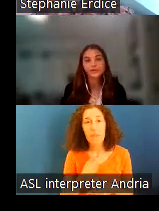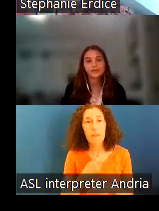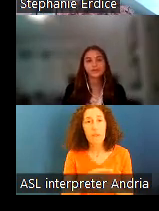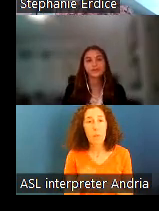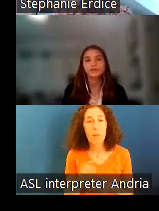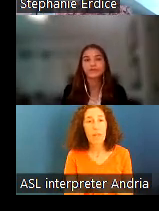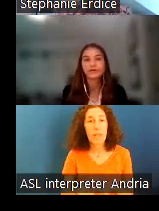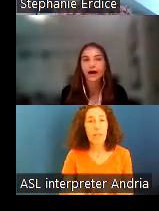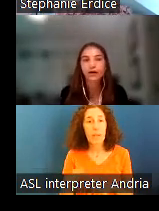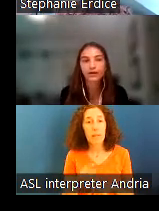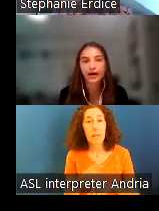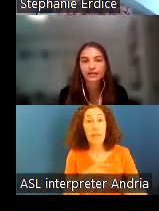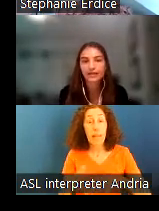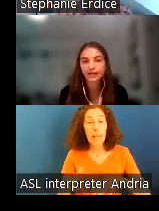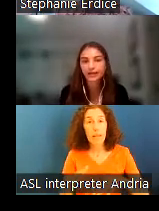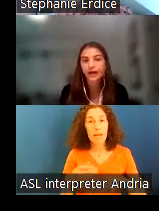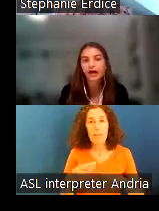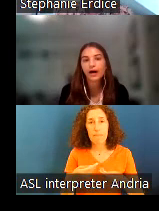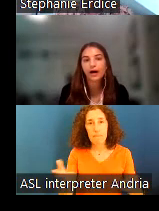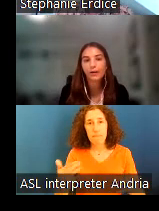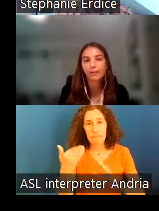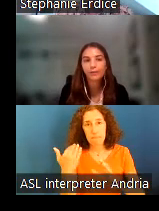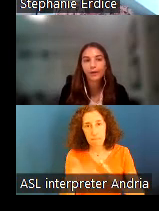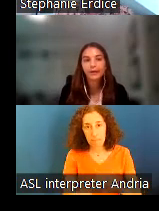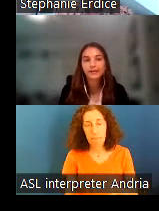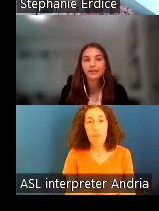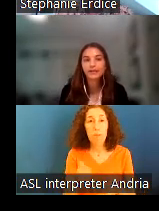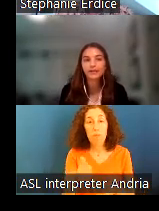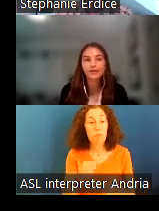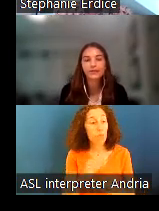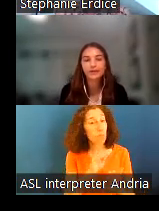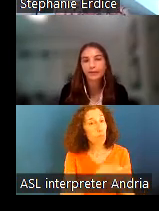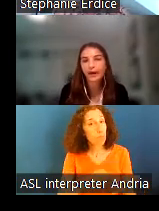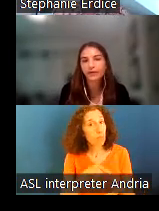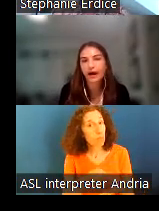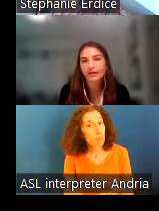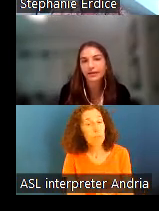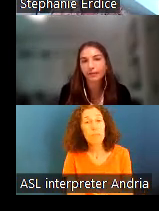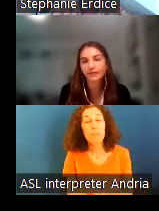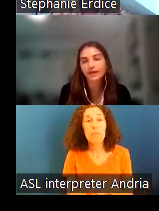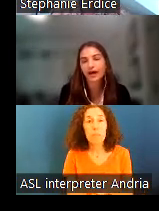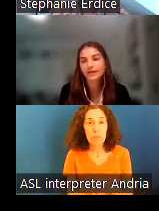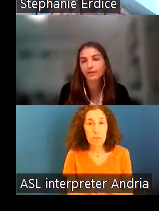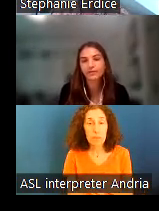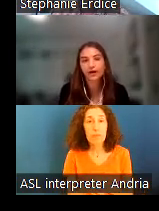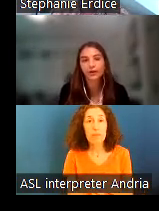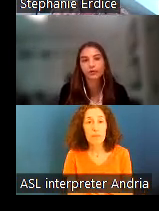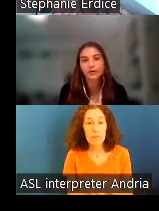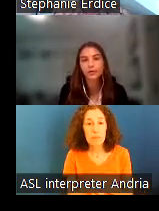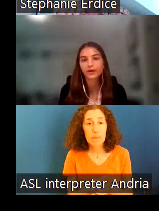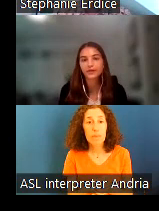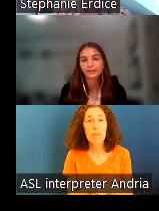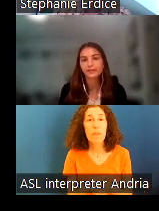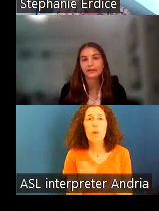you can use to fill out as needed. But basically, thinking about the last couple of slides that we've